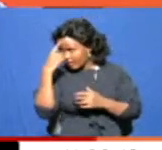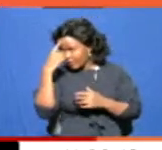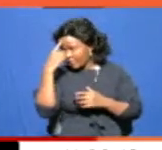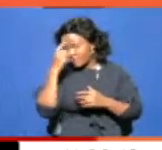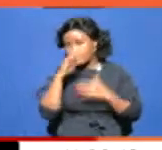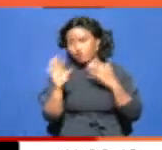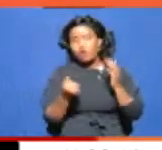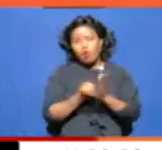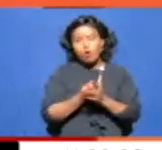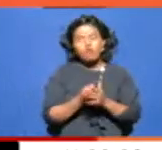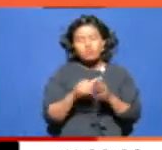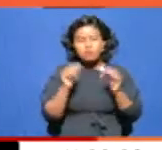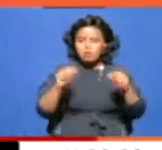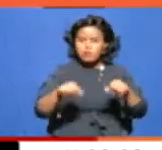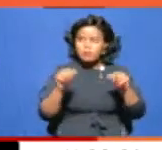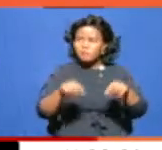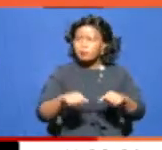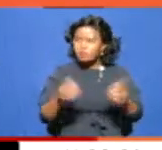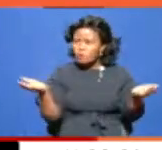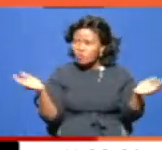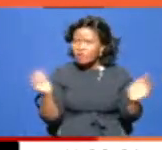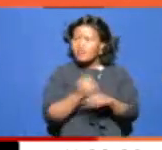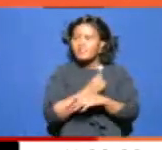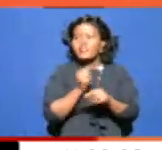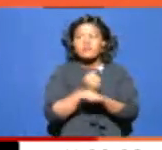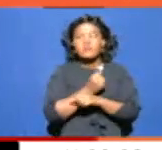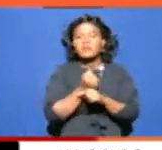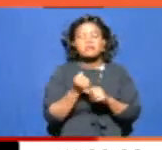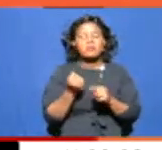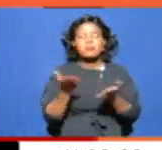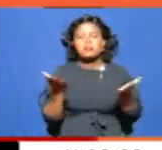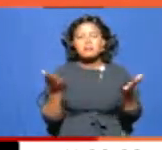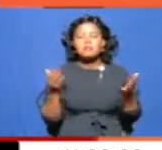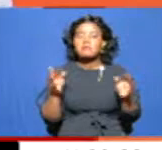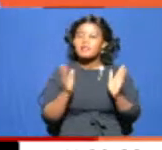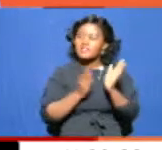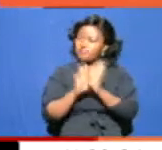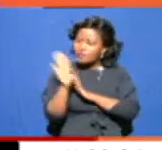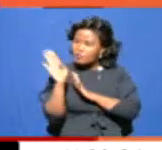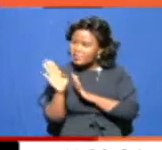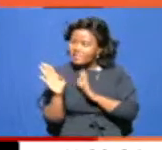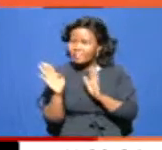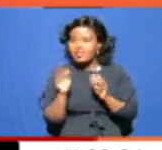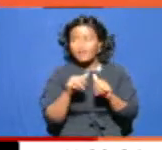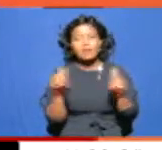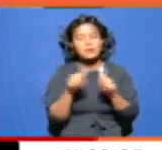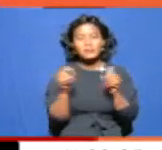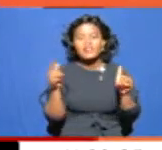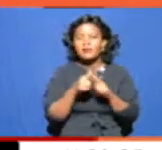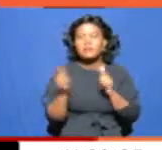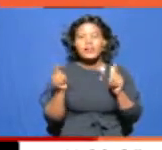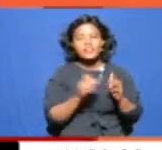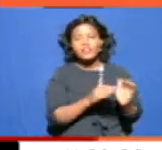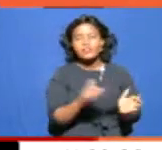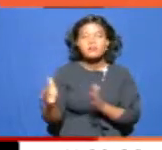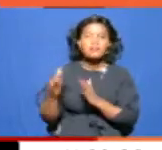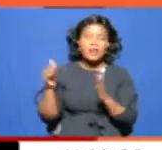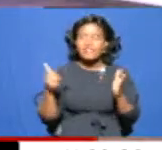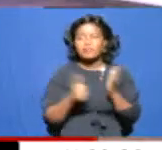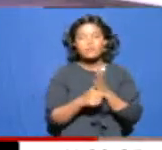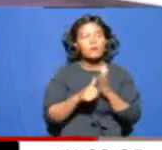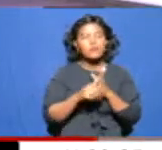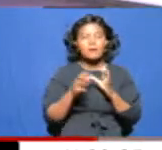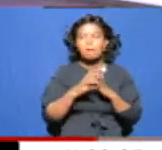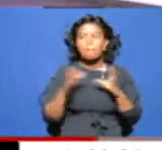things, we can't, there's no lack of structure. Mm-hmm. It's just, I think we're just disorganized. Just disorganized. Yeah. Yeah. I was told to